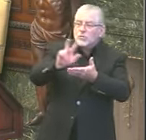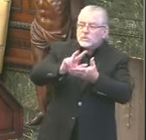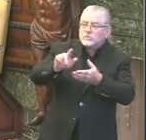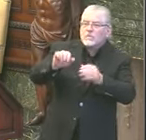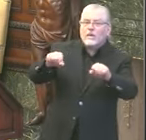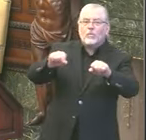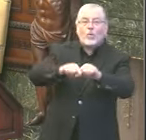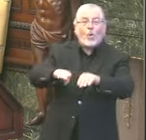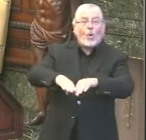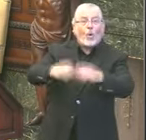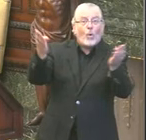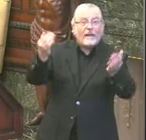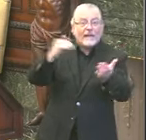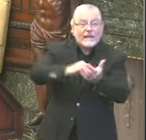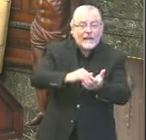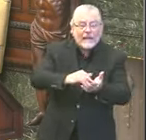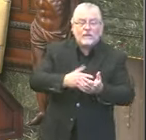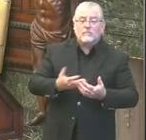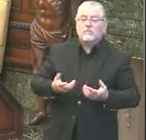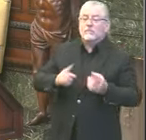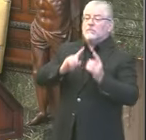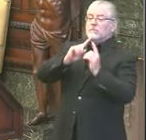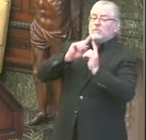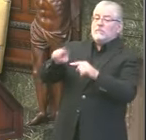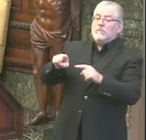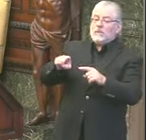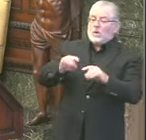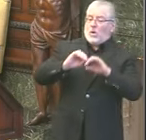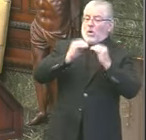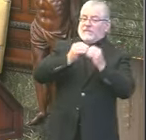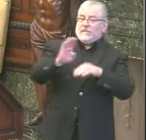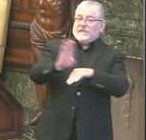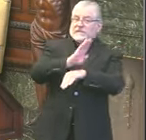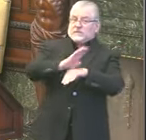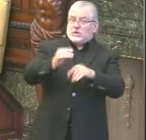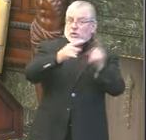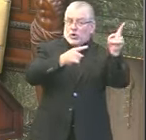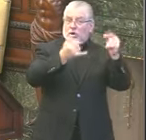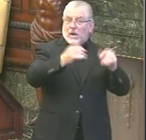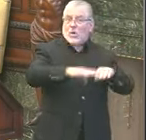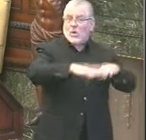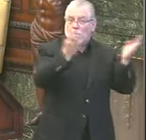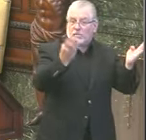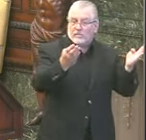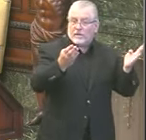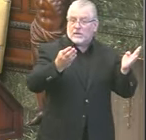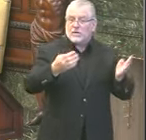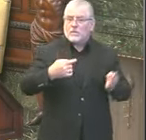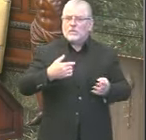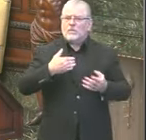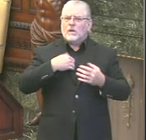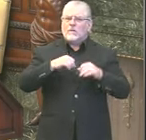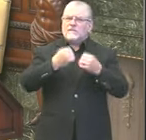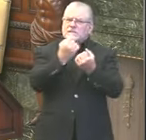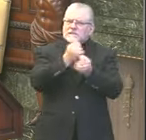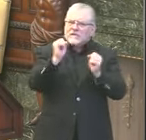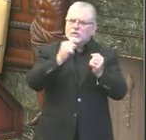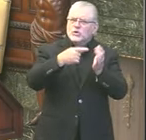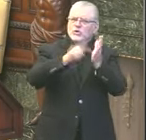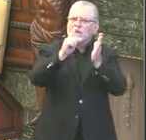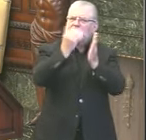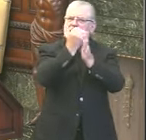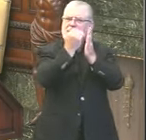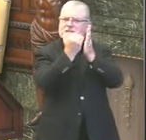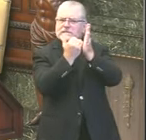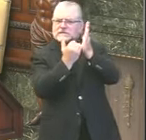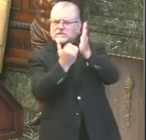Office-based businesses can be open now. We have our safety checklist for office-based businesses, and that would include co-working spaces. Gyms are